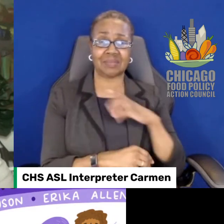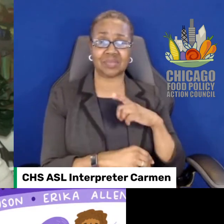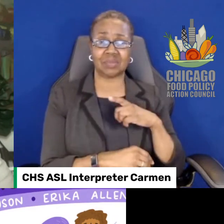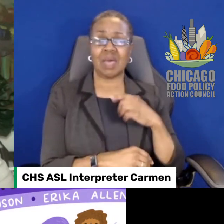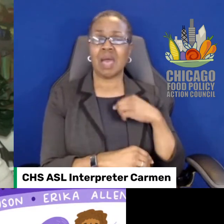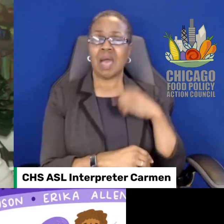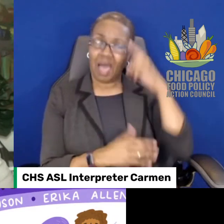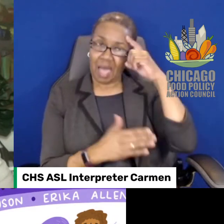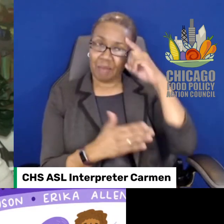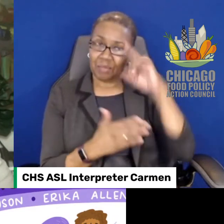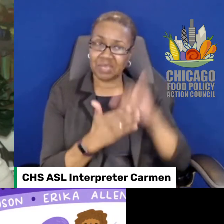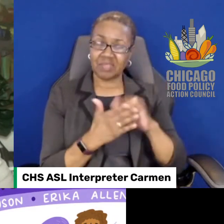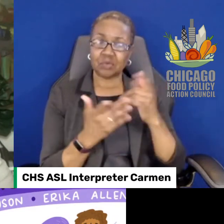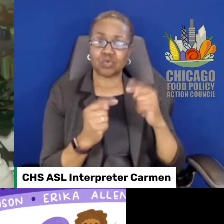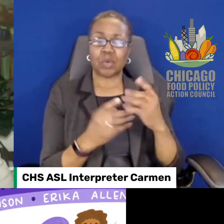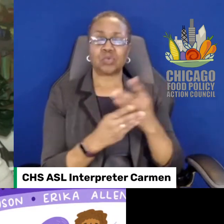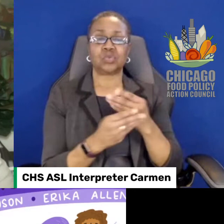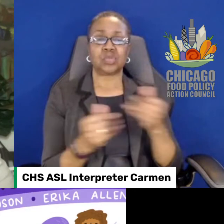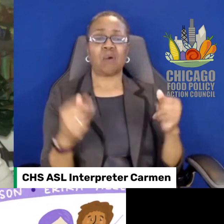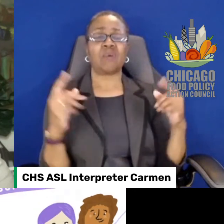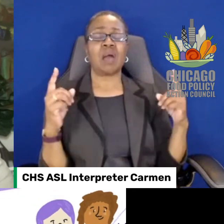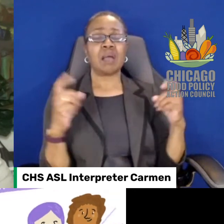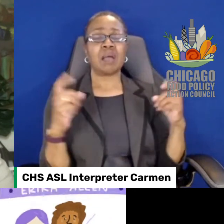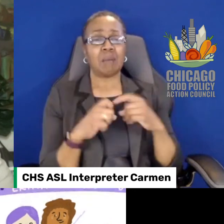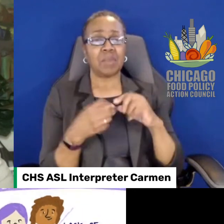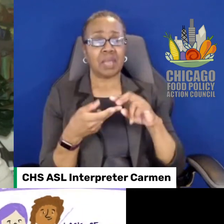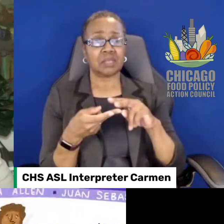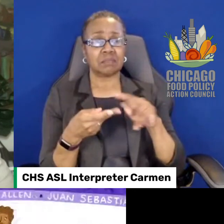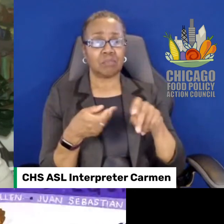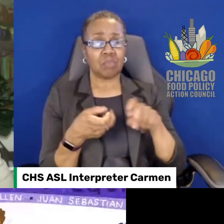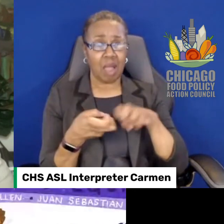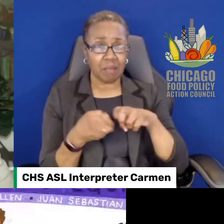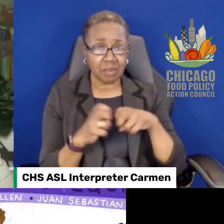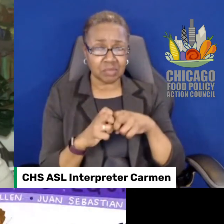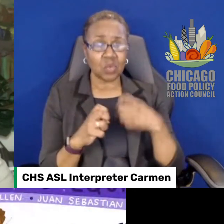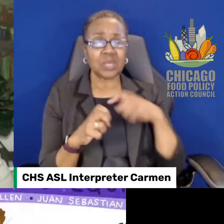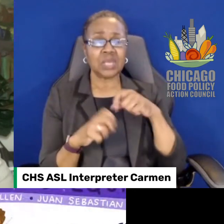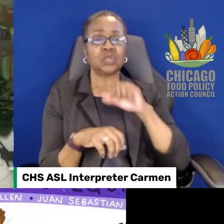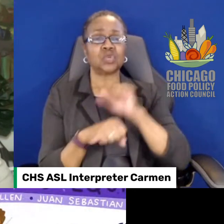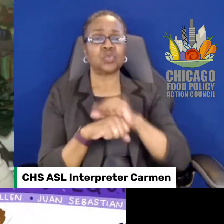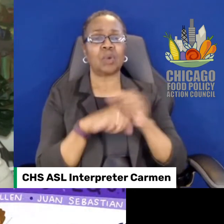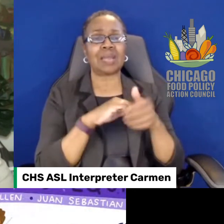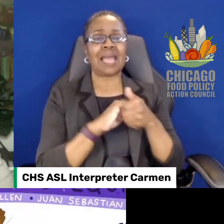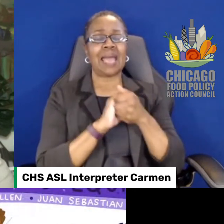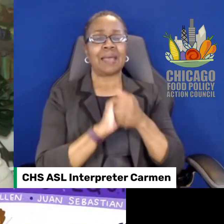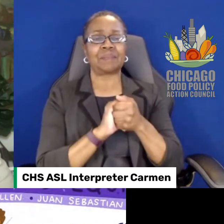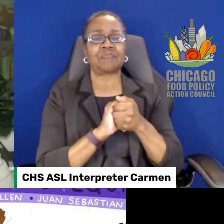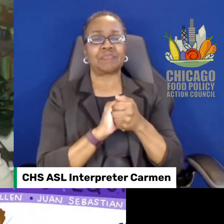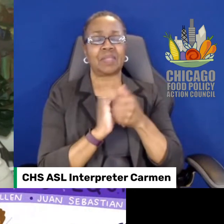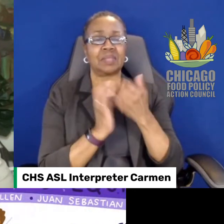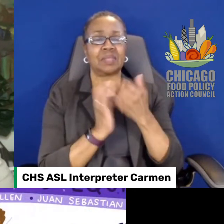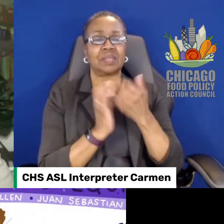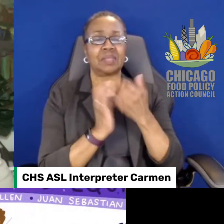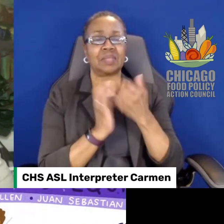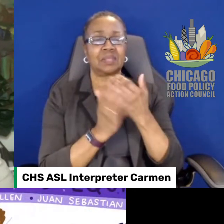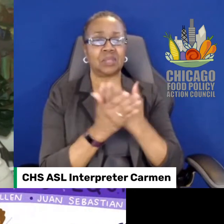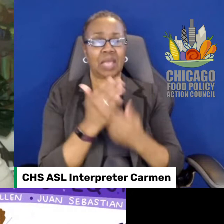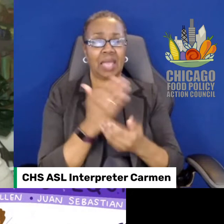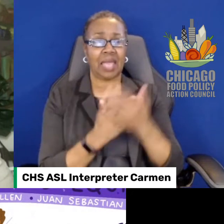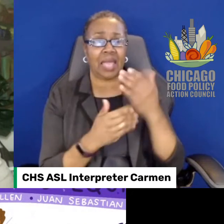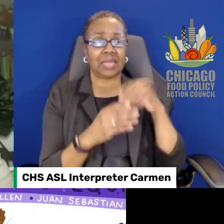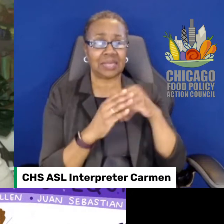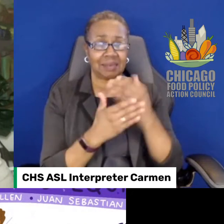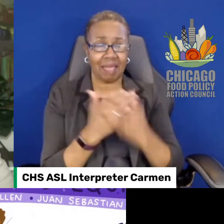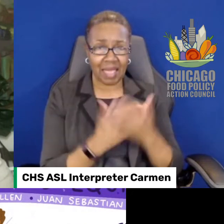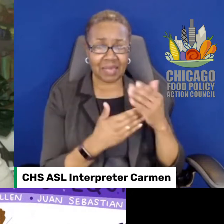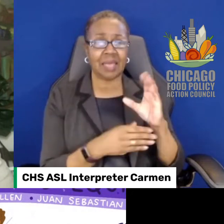these complex problems, we need to be working like hand in hand, government, community, civic groups, nonprofit,